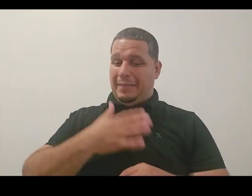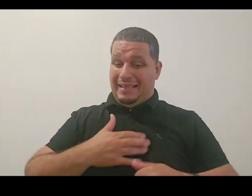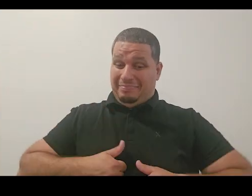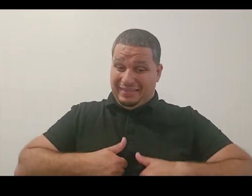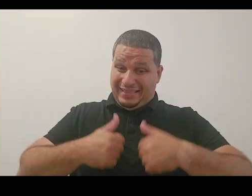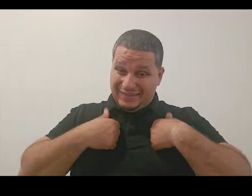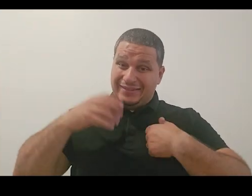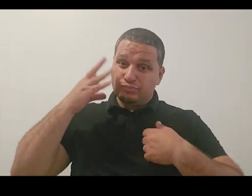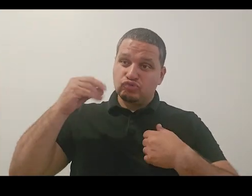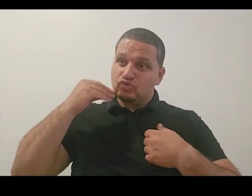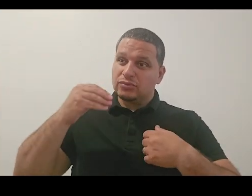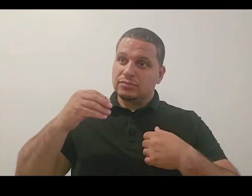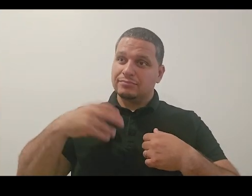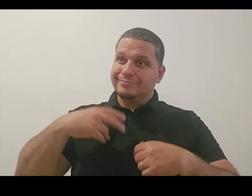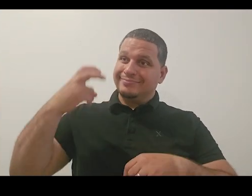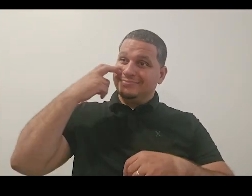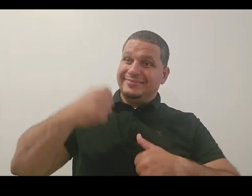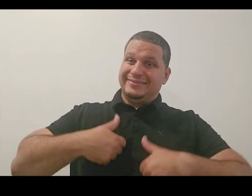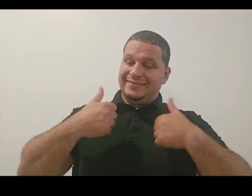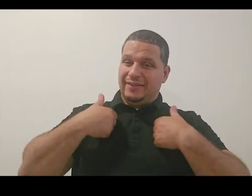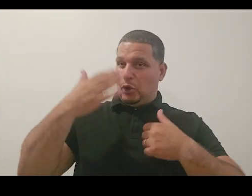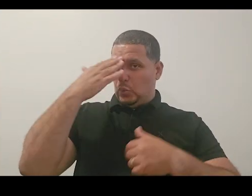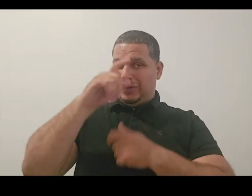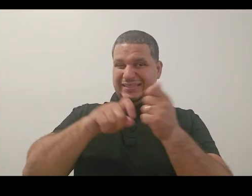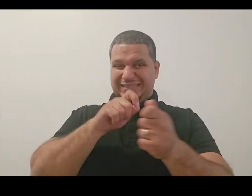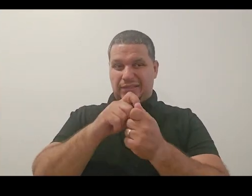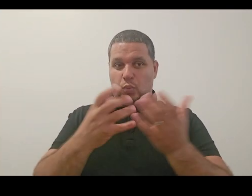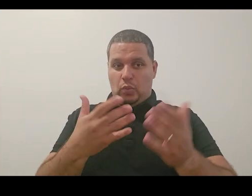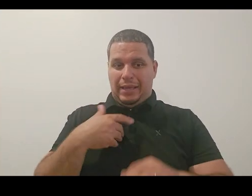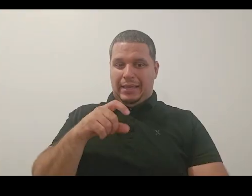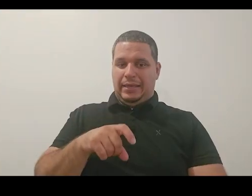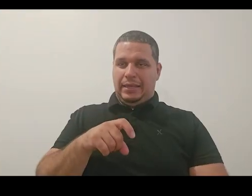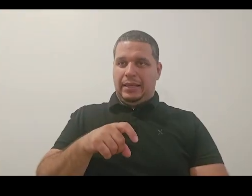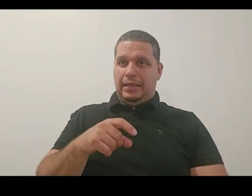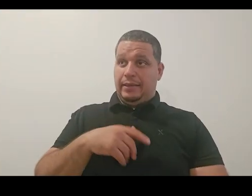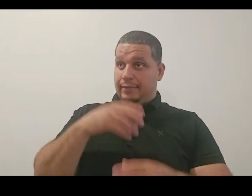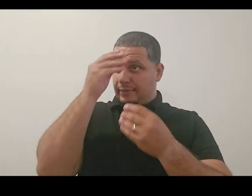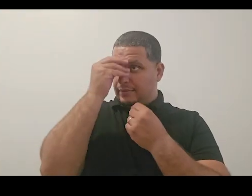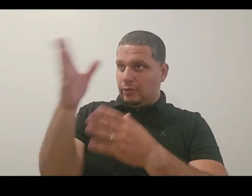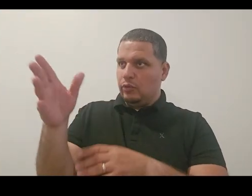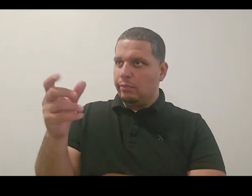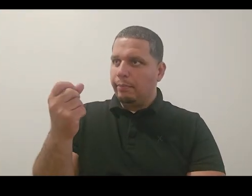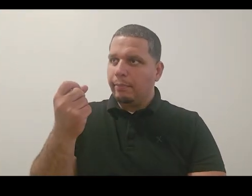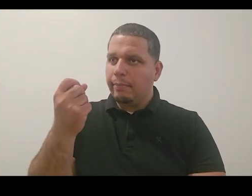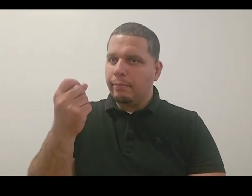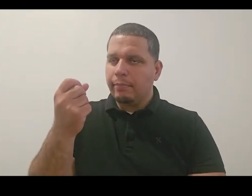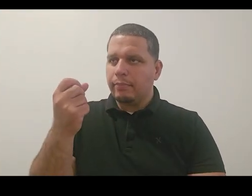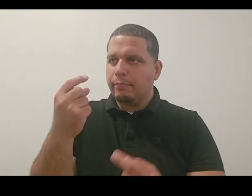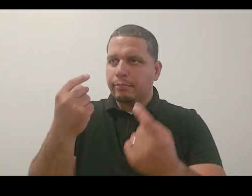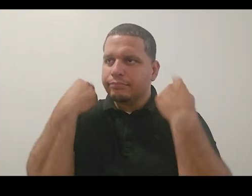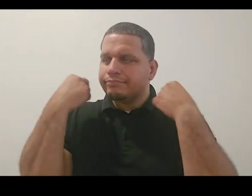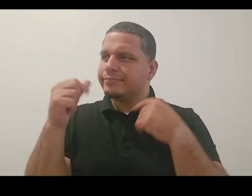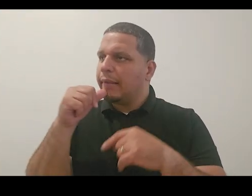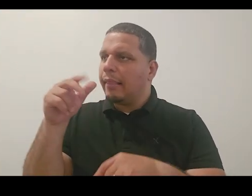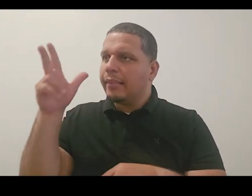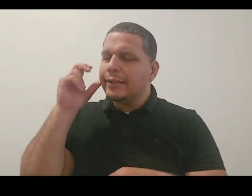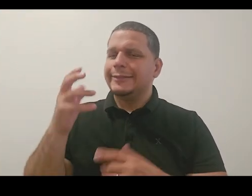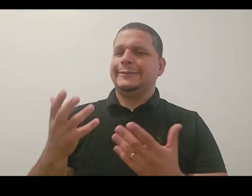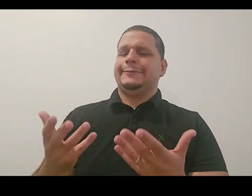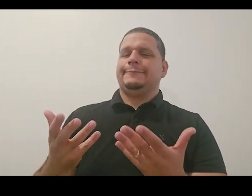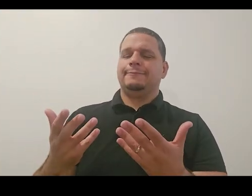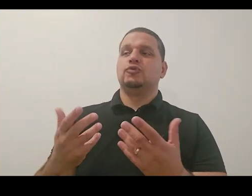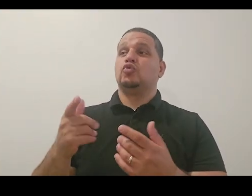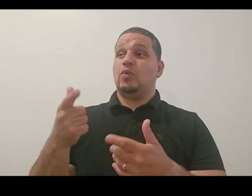experts, the people that are actually living this life and know exactly what they need and uh,